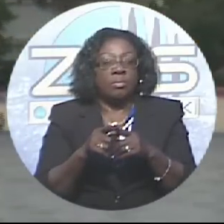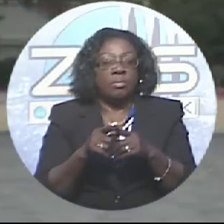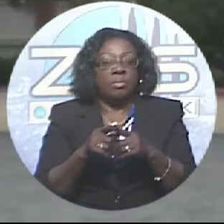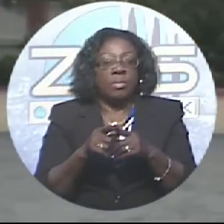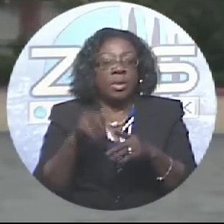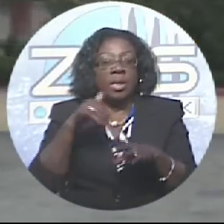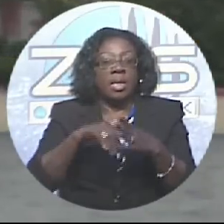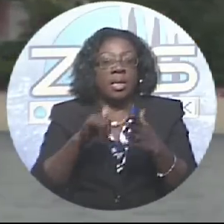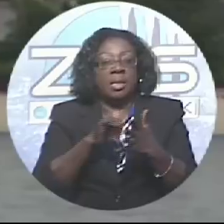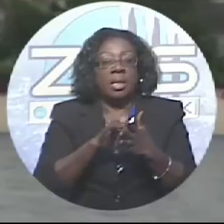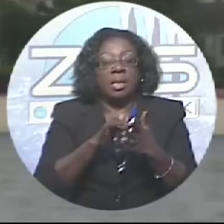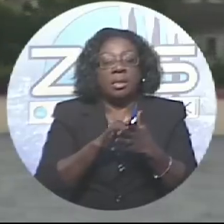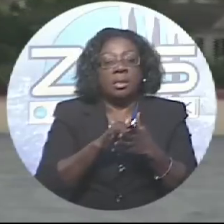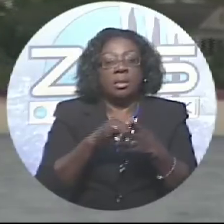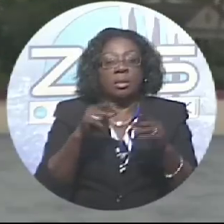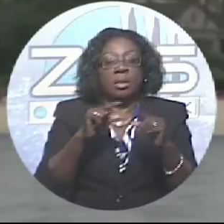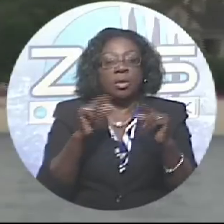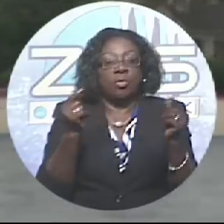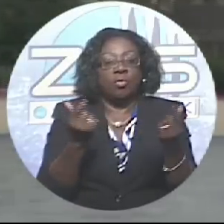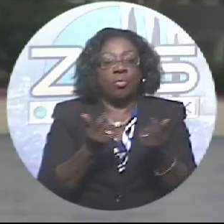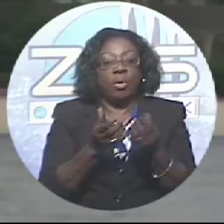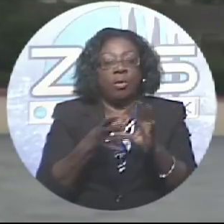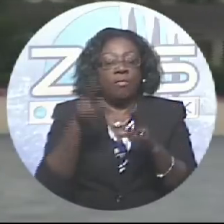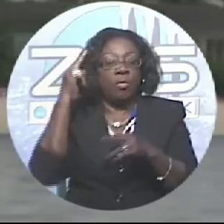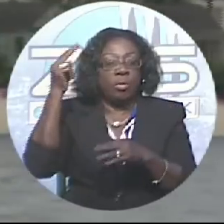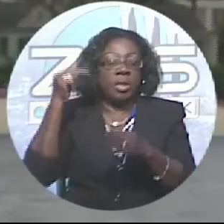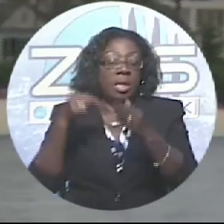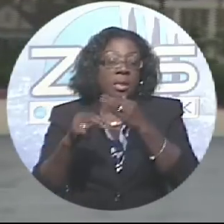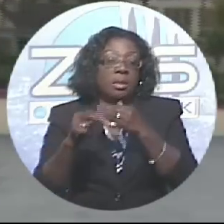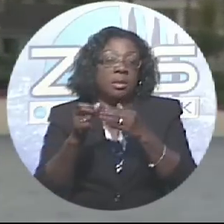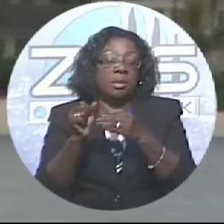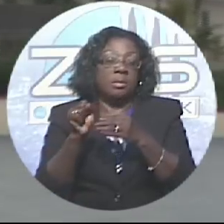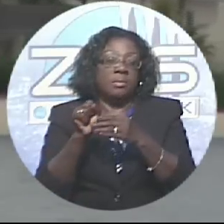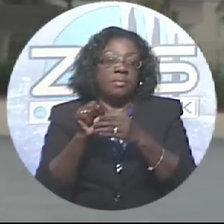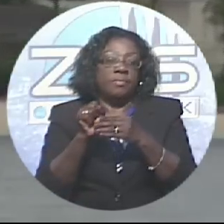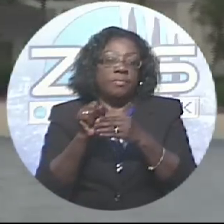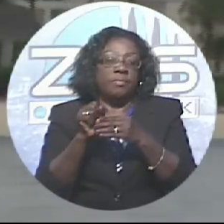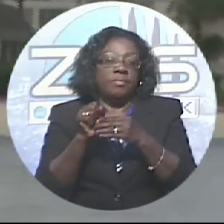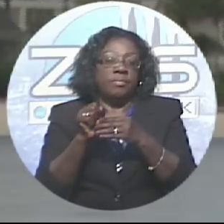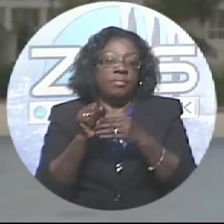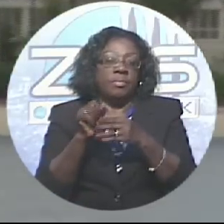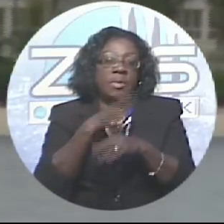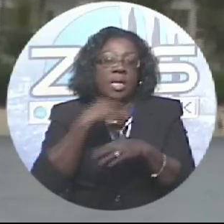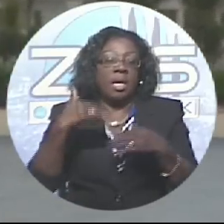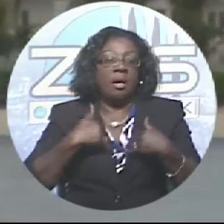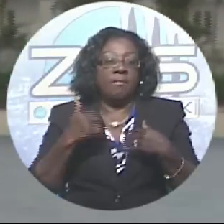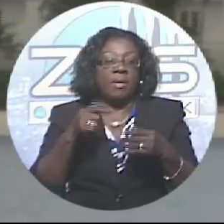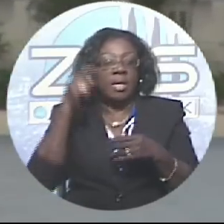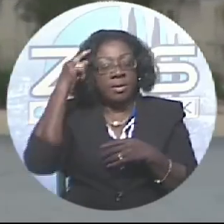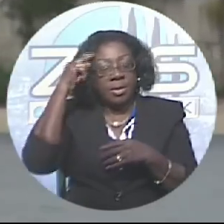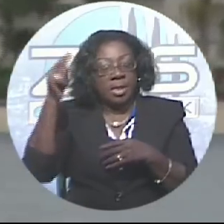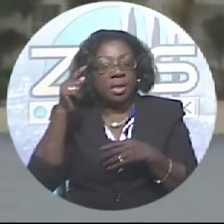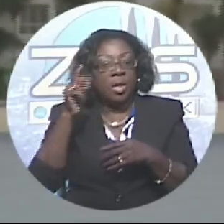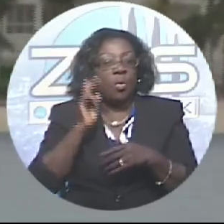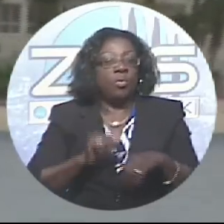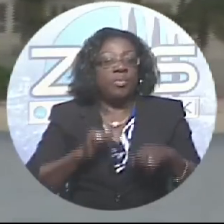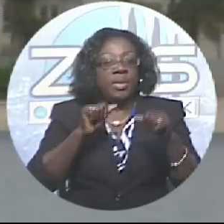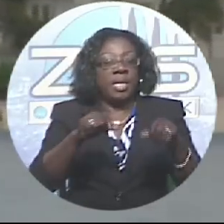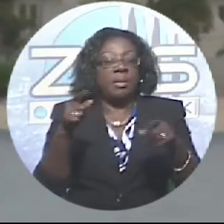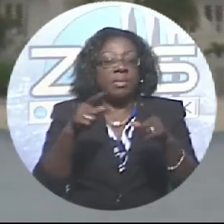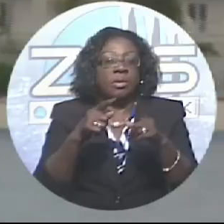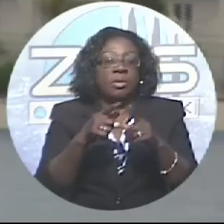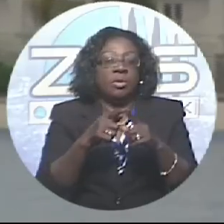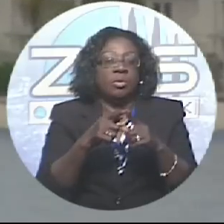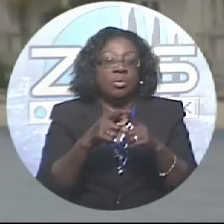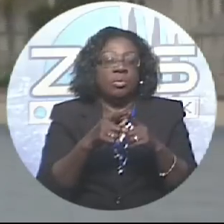in that mix, that they have, I think they would be able to reach